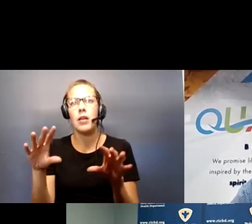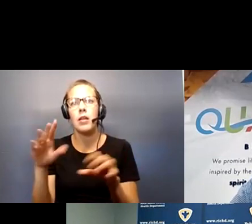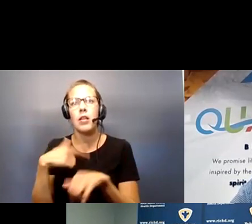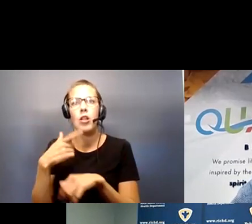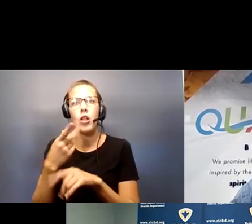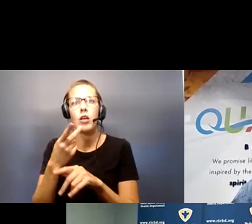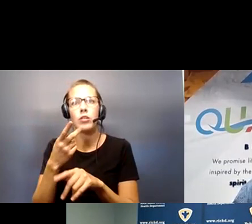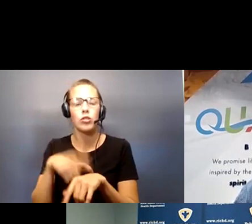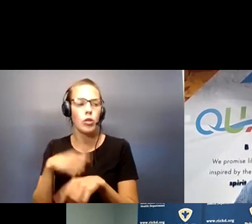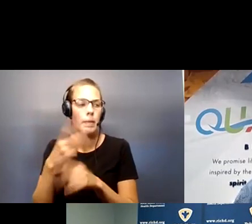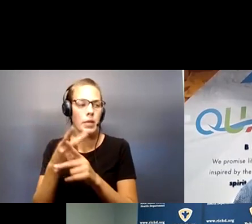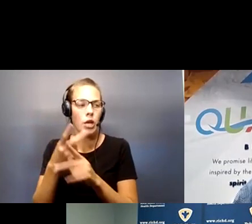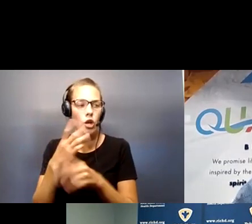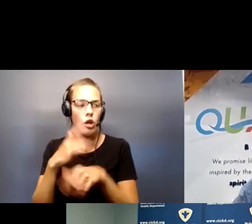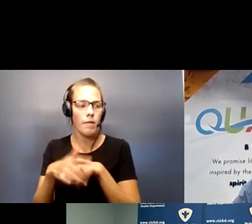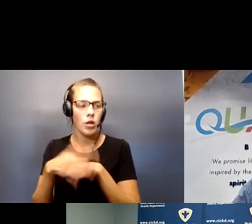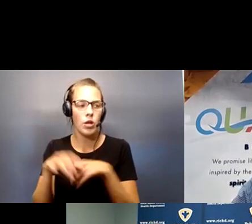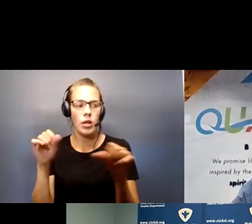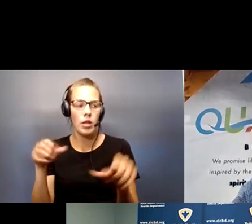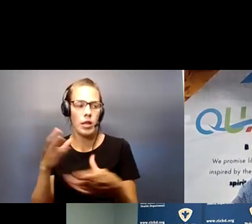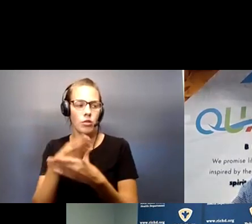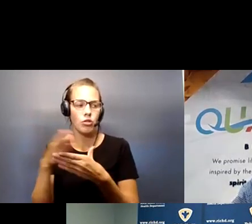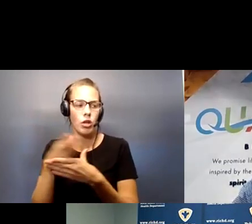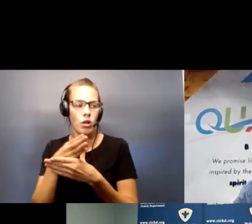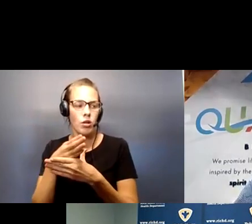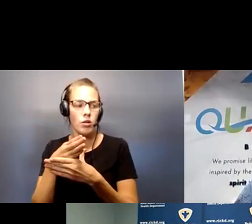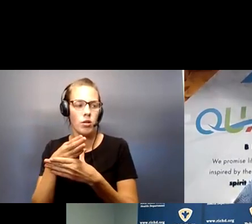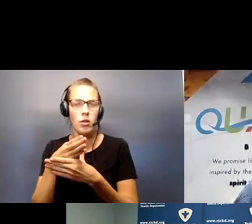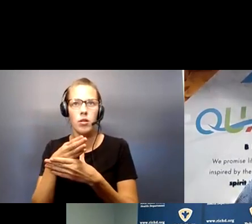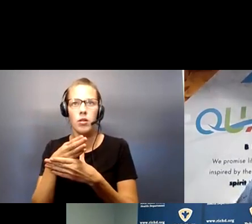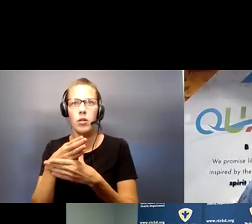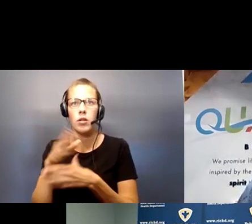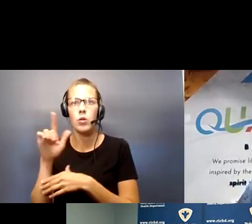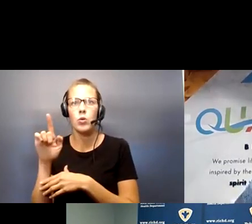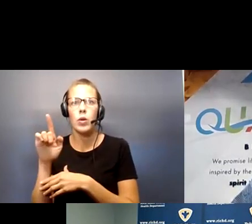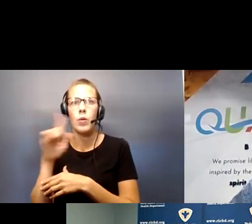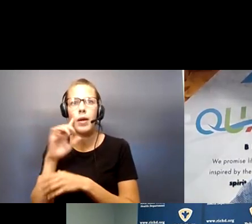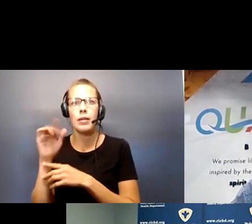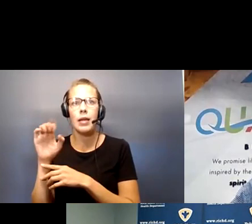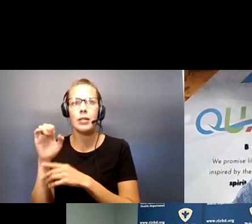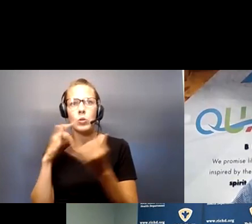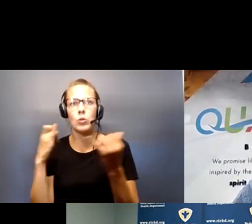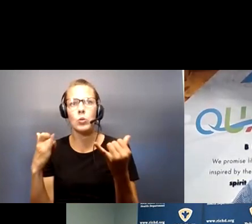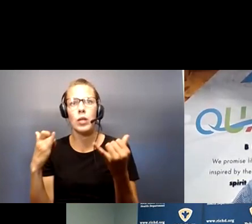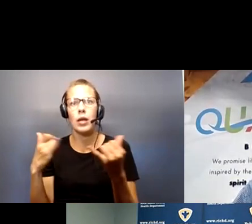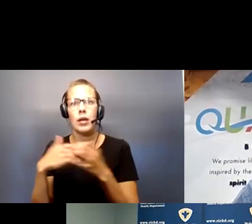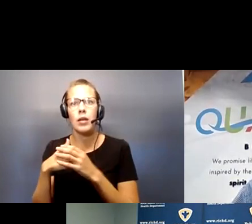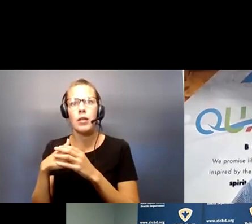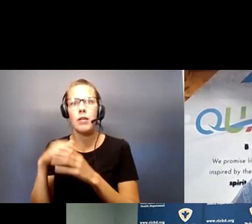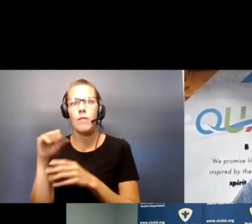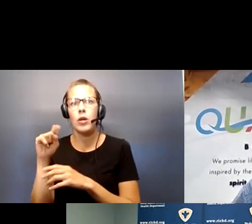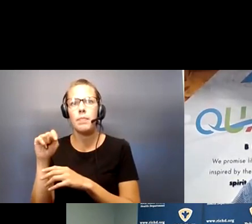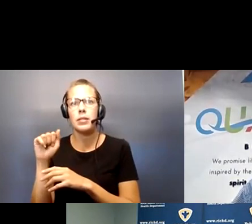care available. So I can share with you that 21 cases today were from St.